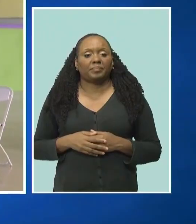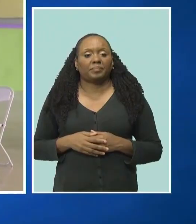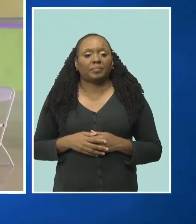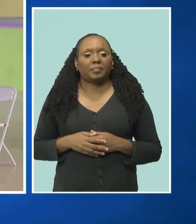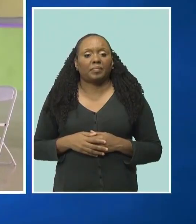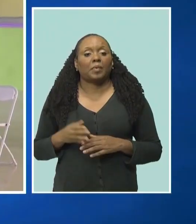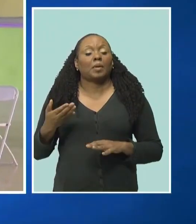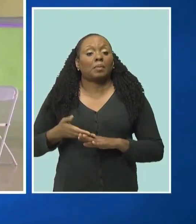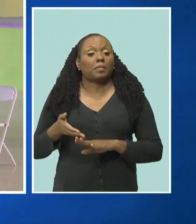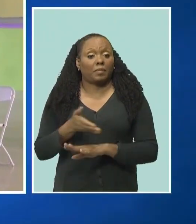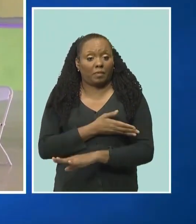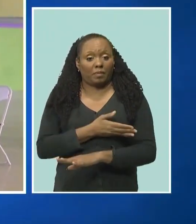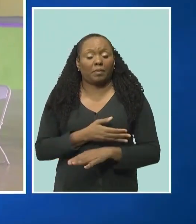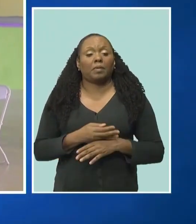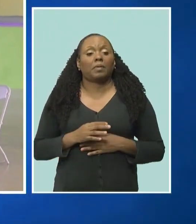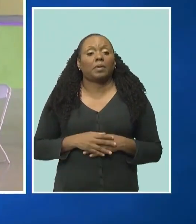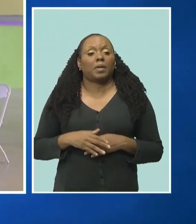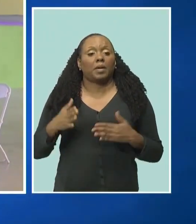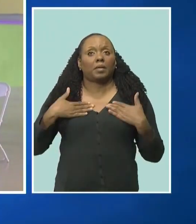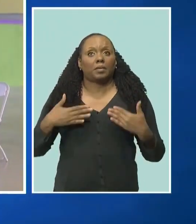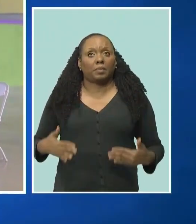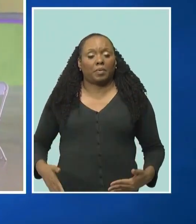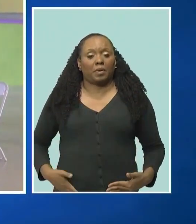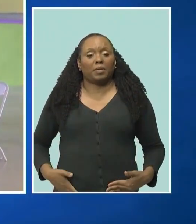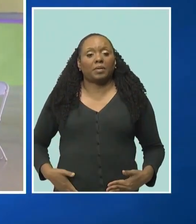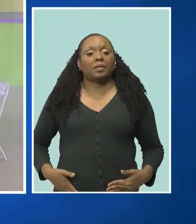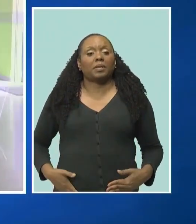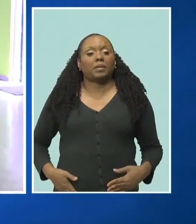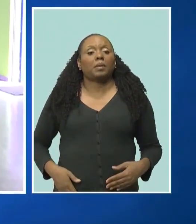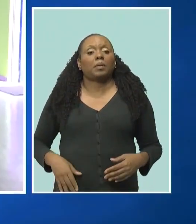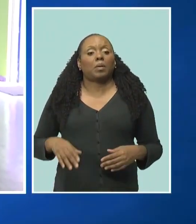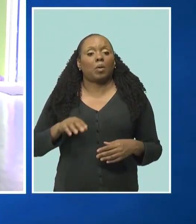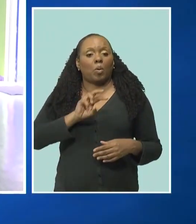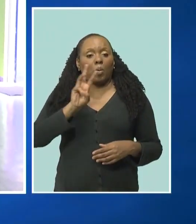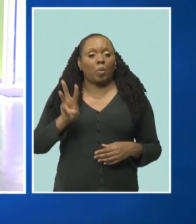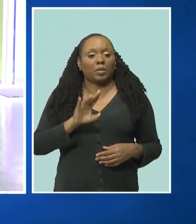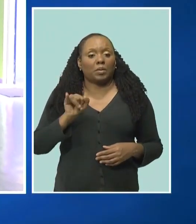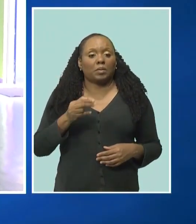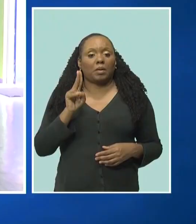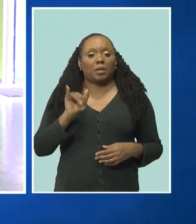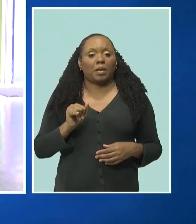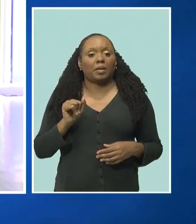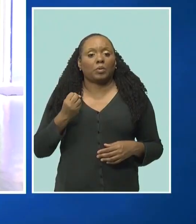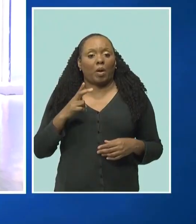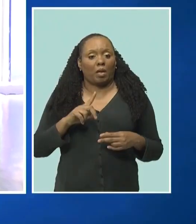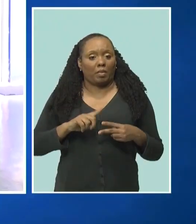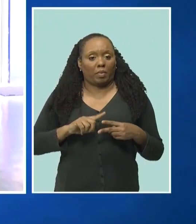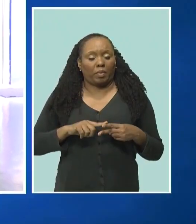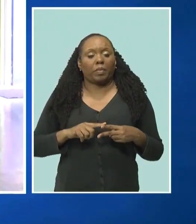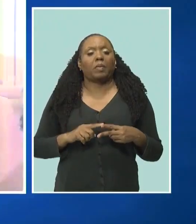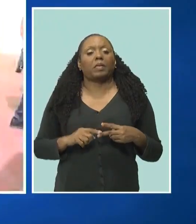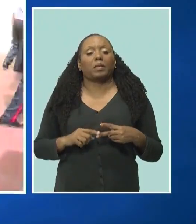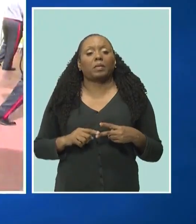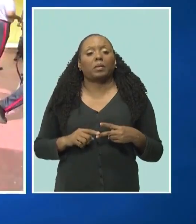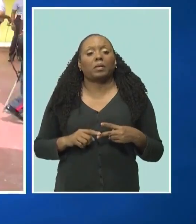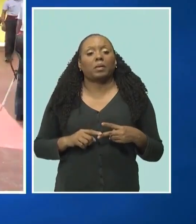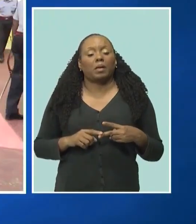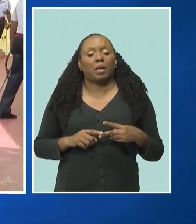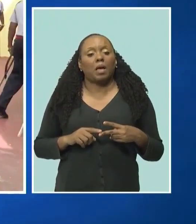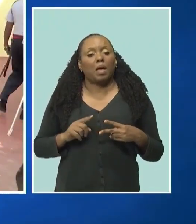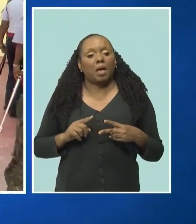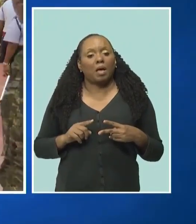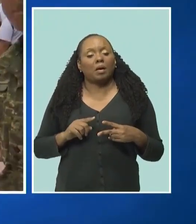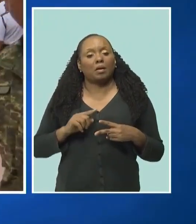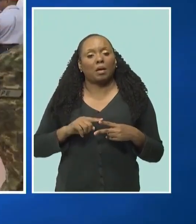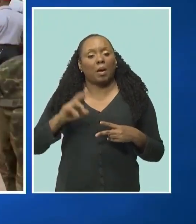Sir Lloyd will lie in state at the Parliament buildings in Bridgetown on Wednesday the 12th and at the Democratic Labour Party's headquarters the